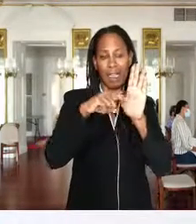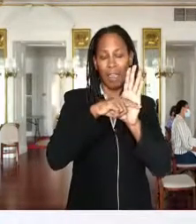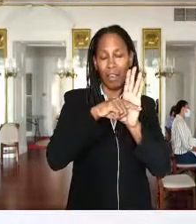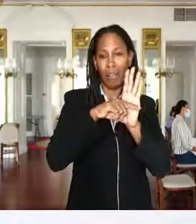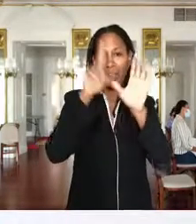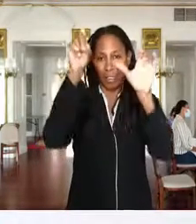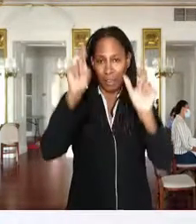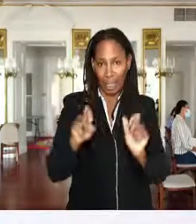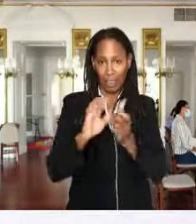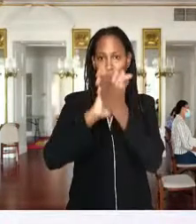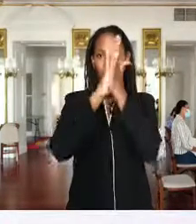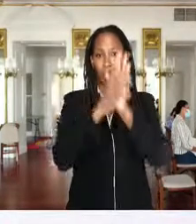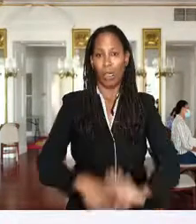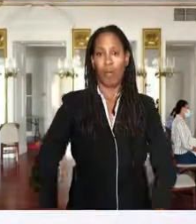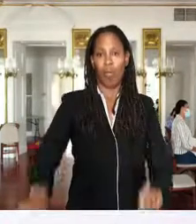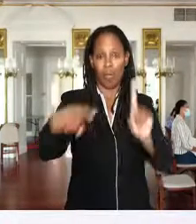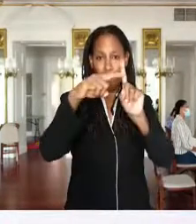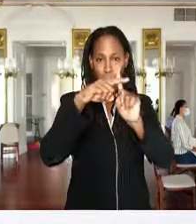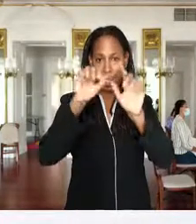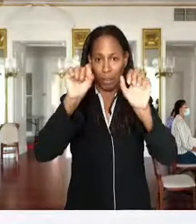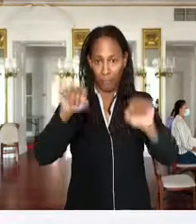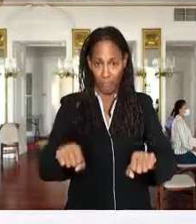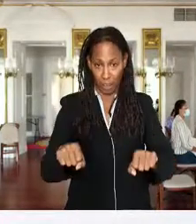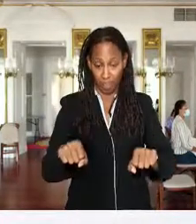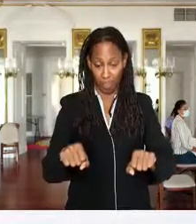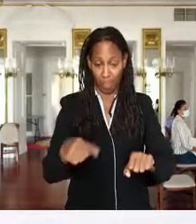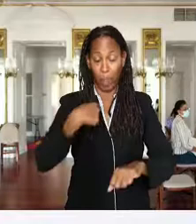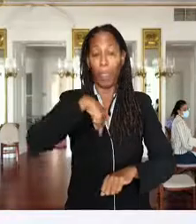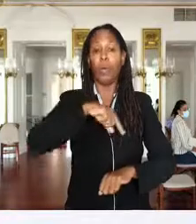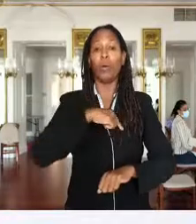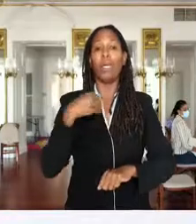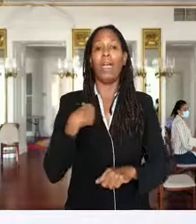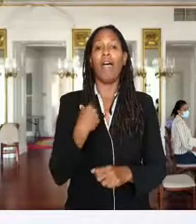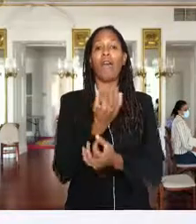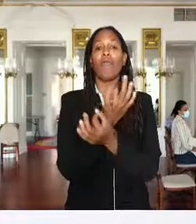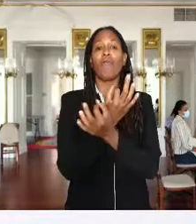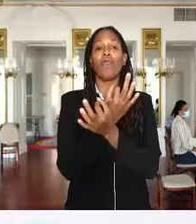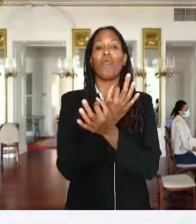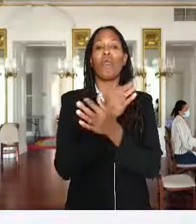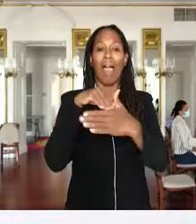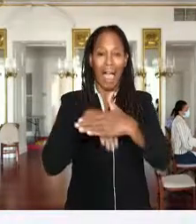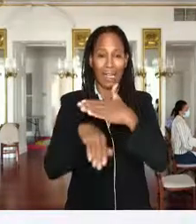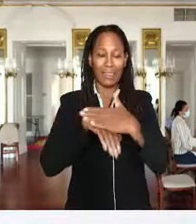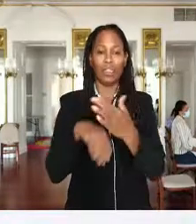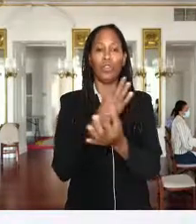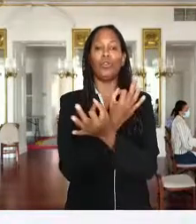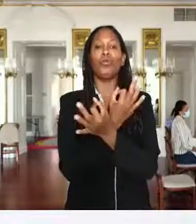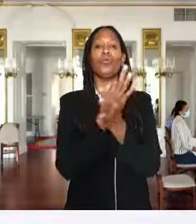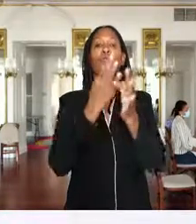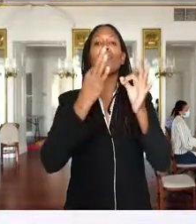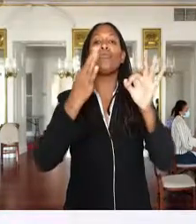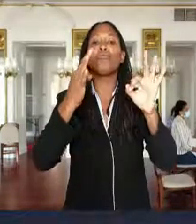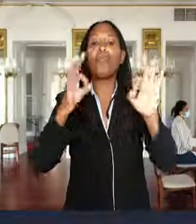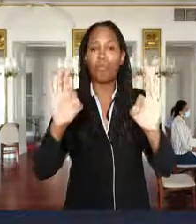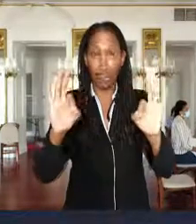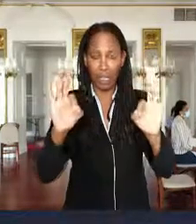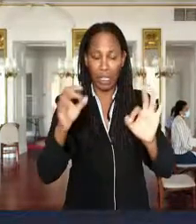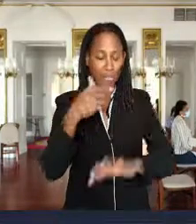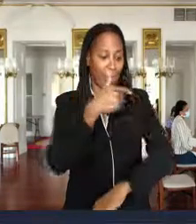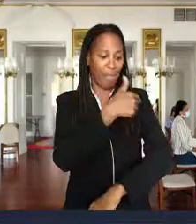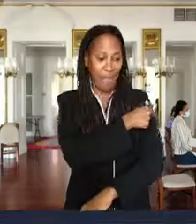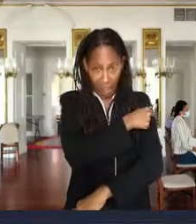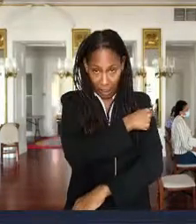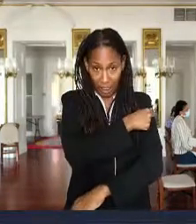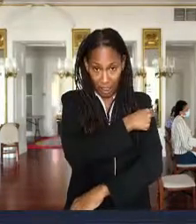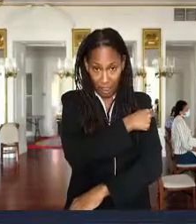positive. That said, we also provide access to free COVID-19 vaccines at the pop-up testing sites